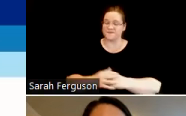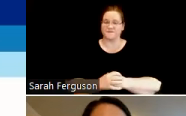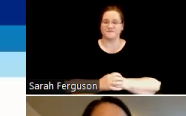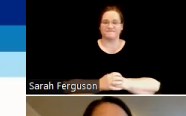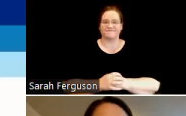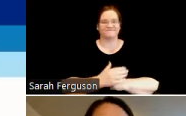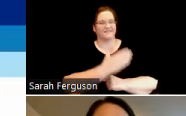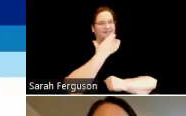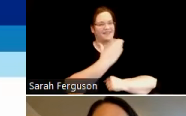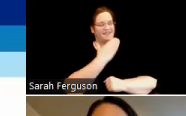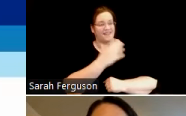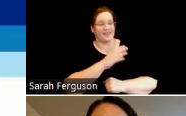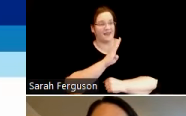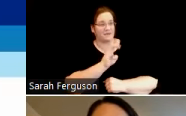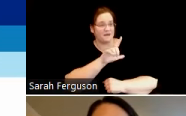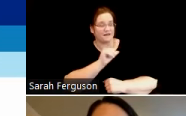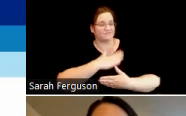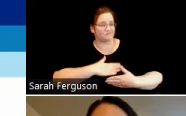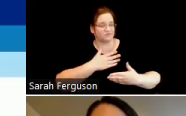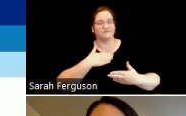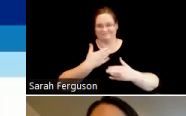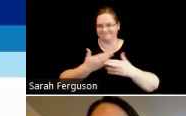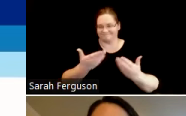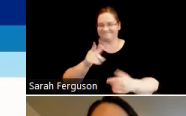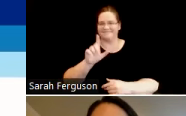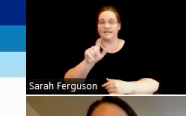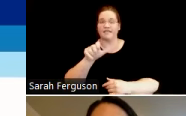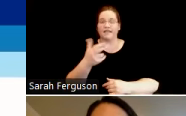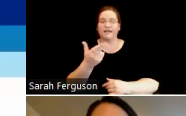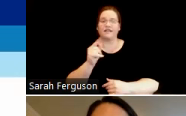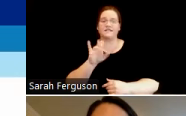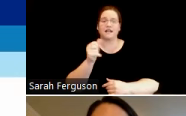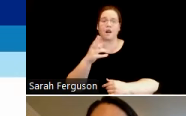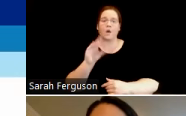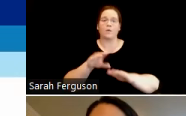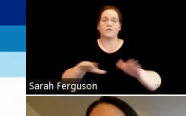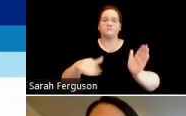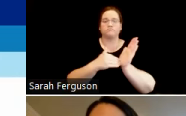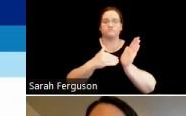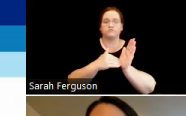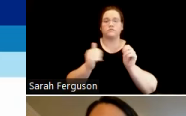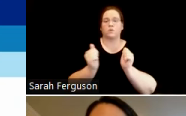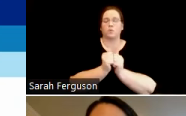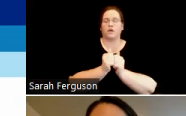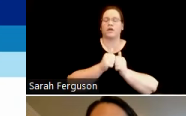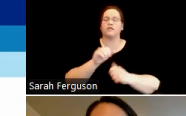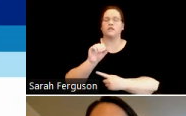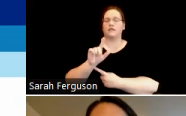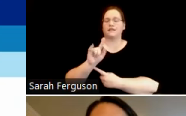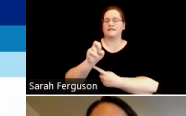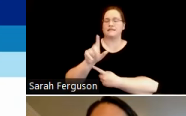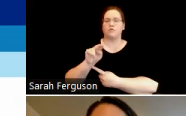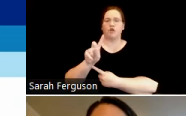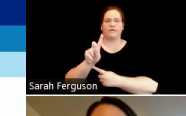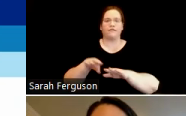Thank you, Becca. I appreciate it. My name is Leah Costello. I'm a pediatrician at Timberlane Pediatrics in South Burlington.